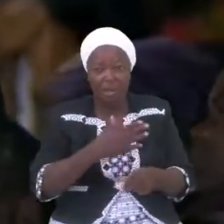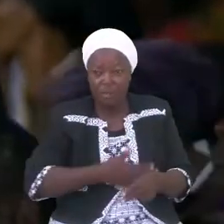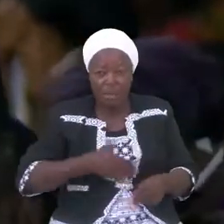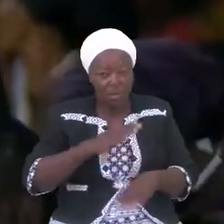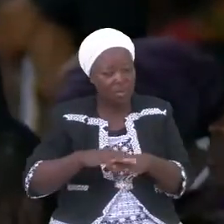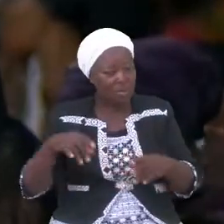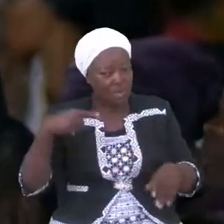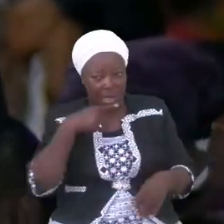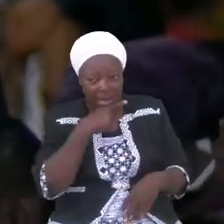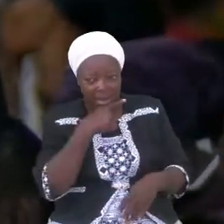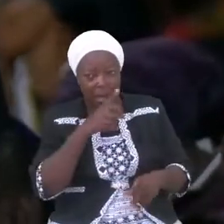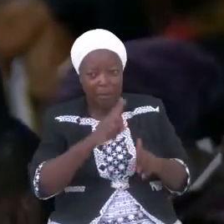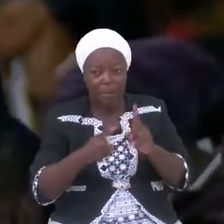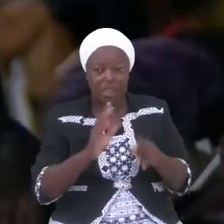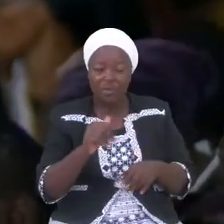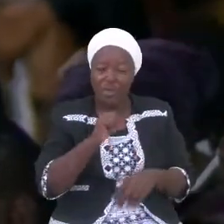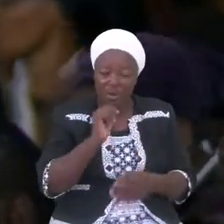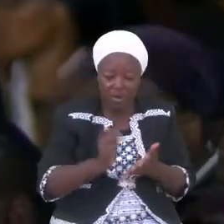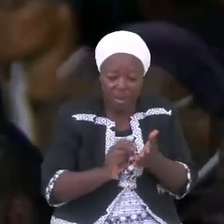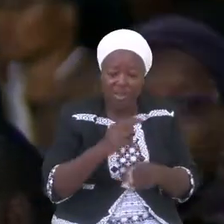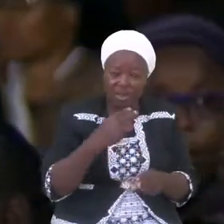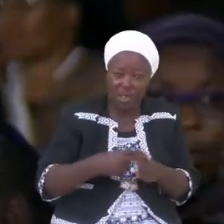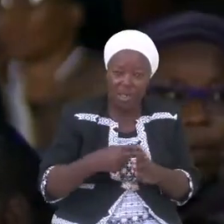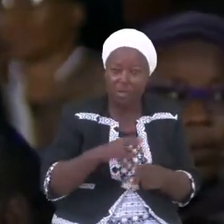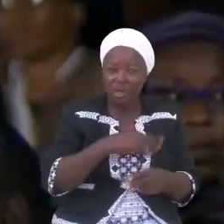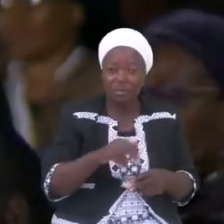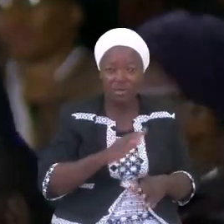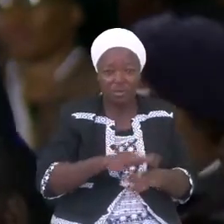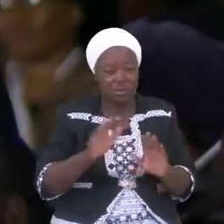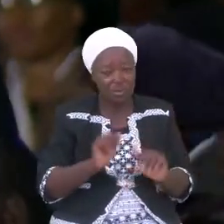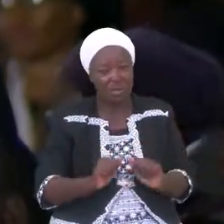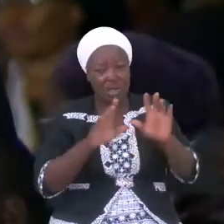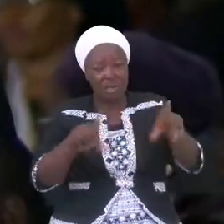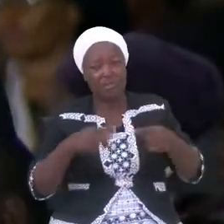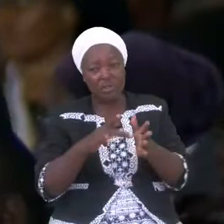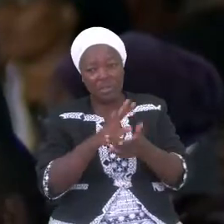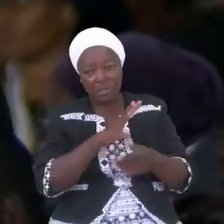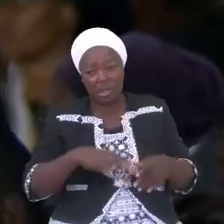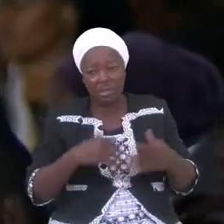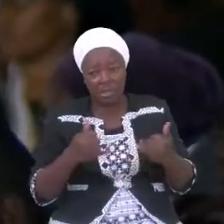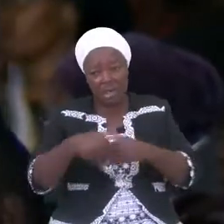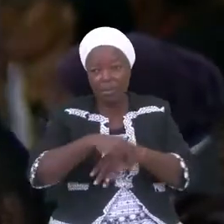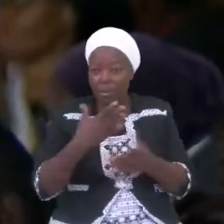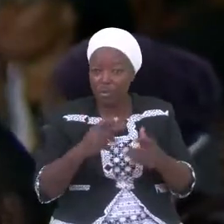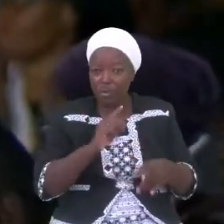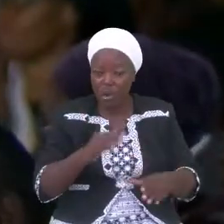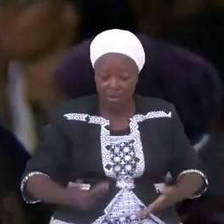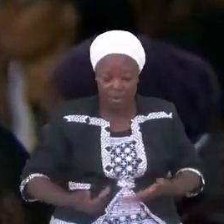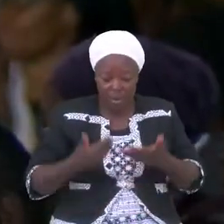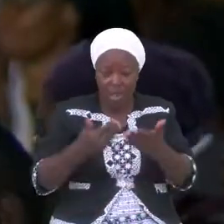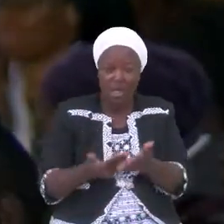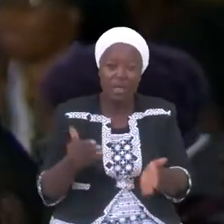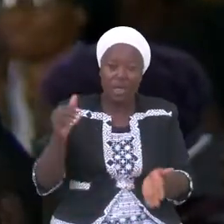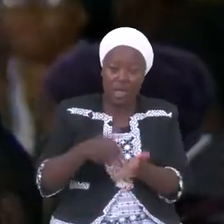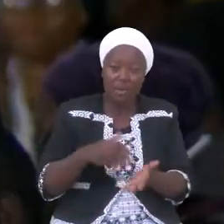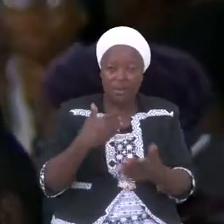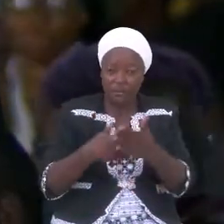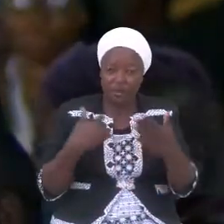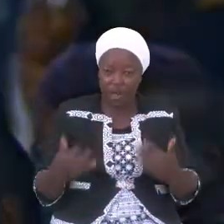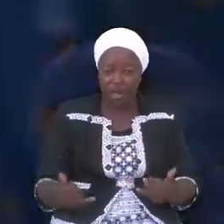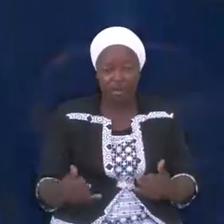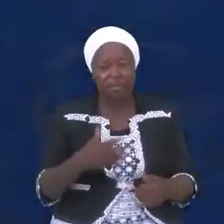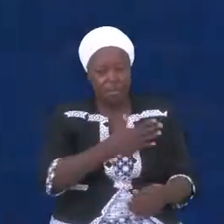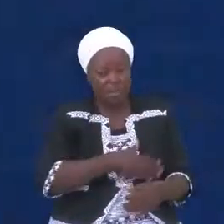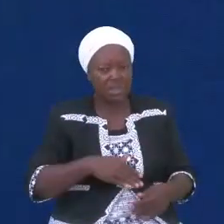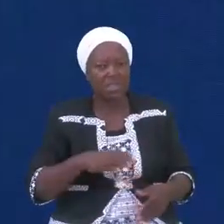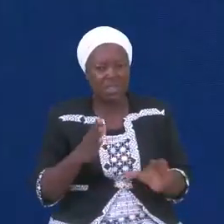Welcome into the family of God. It is wonderful to be saved, and it is wonderful to be identified